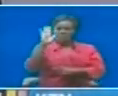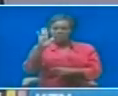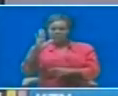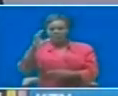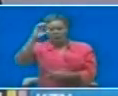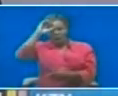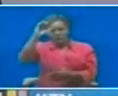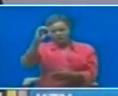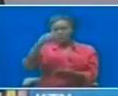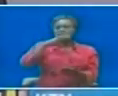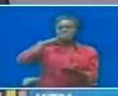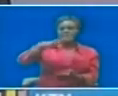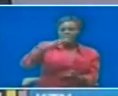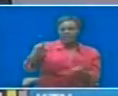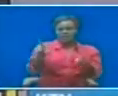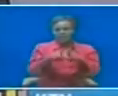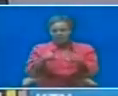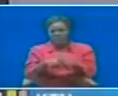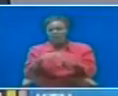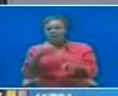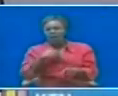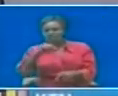content speakers, keynote speakers. We have